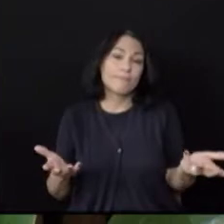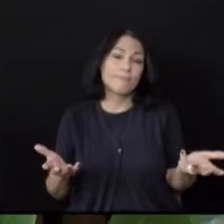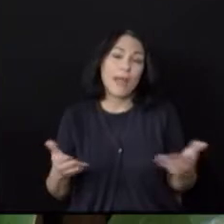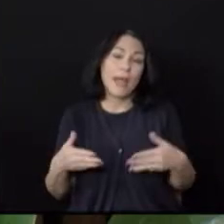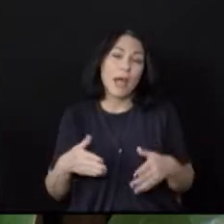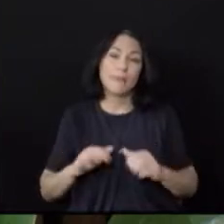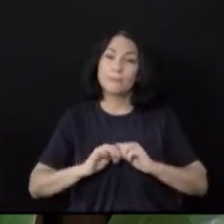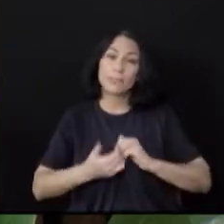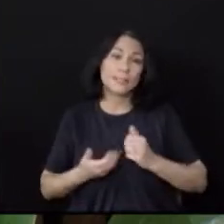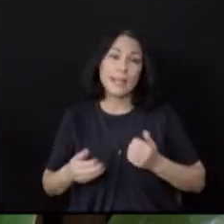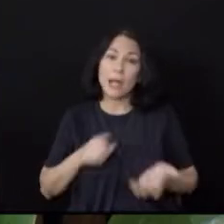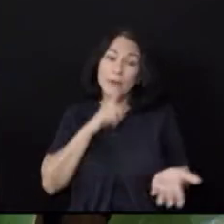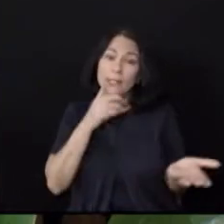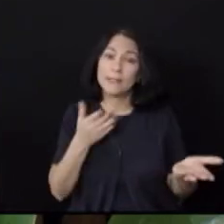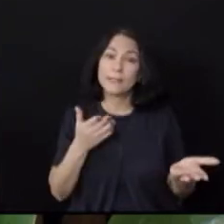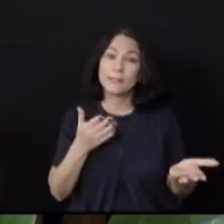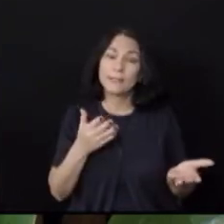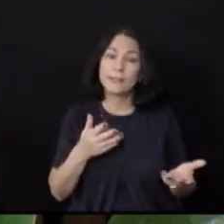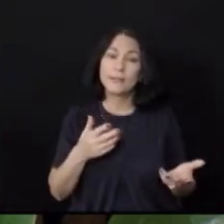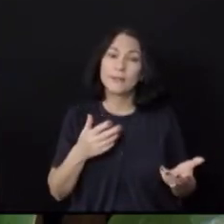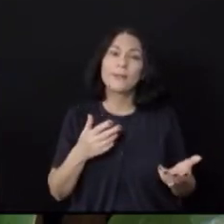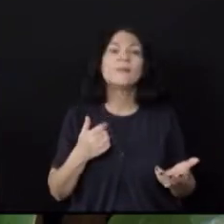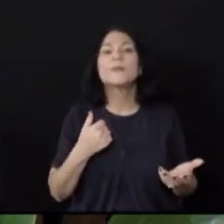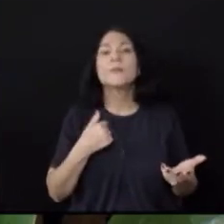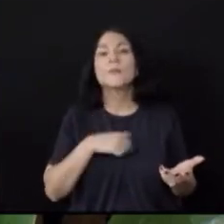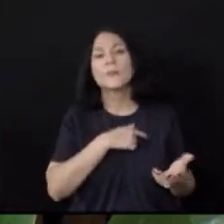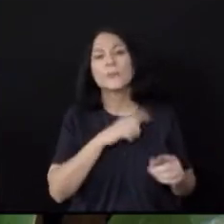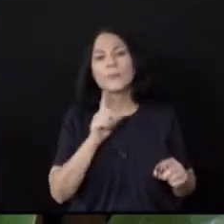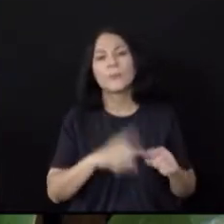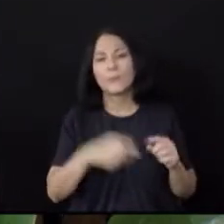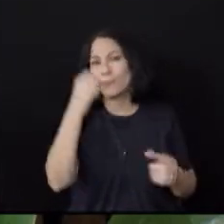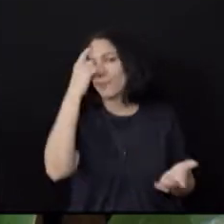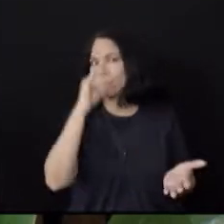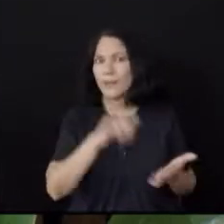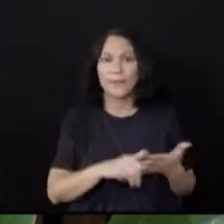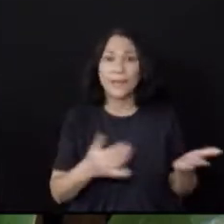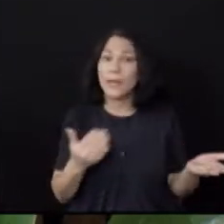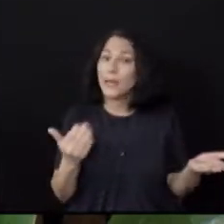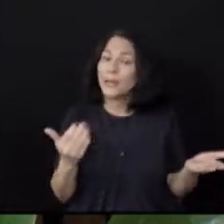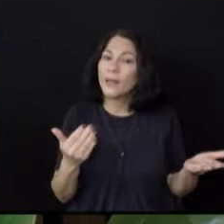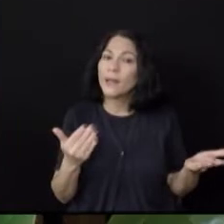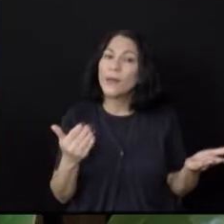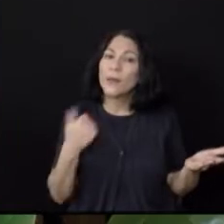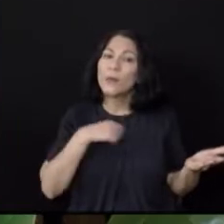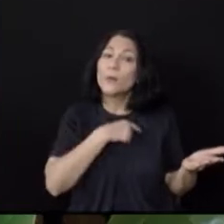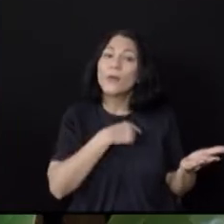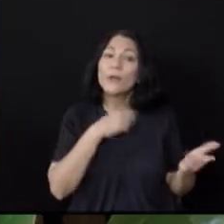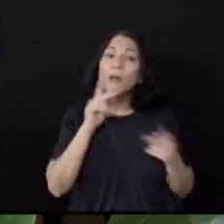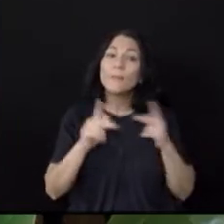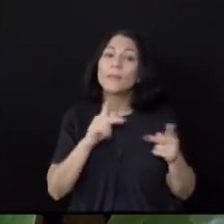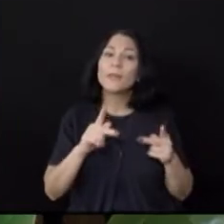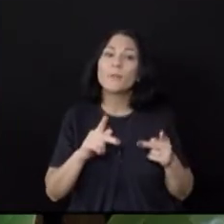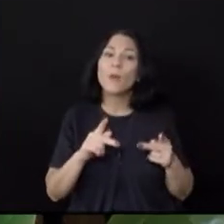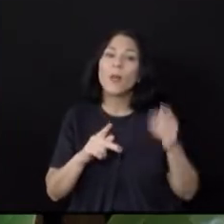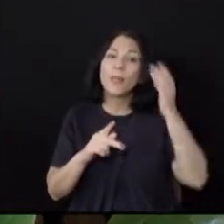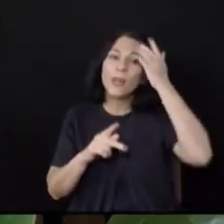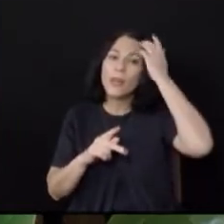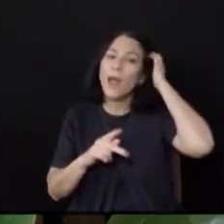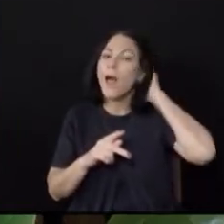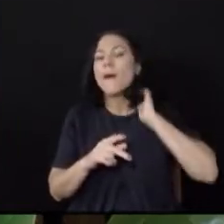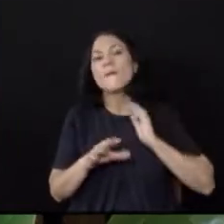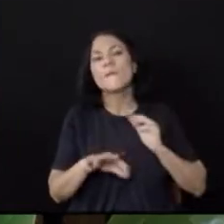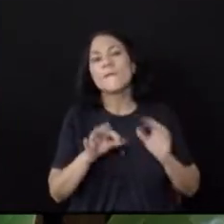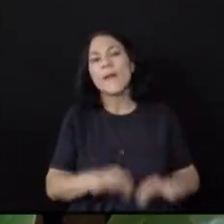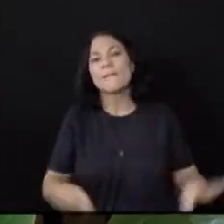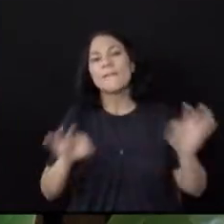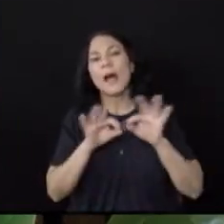That's hard for us as Americans today to comprehend, isn't it? I mean, we are a people who place tremendous value